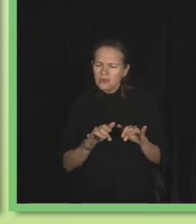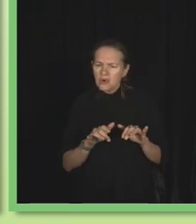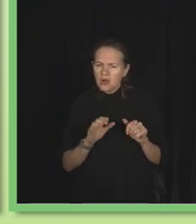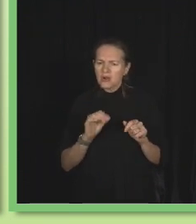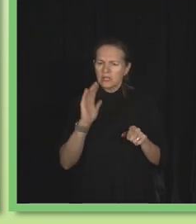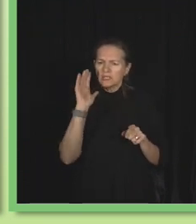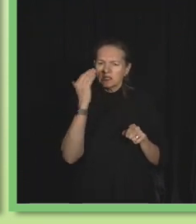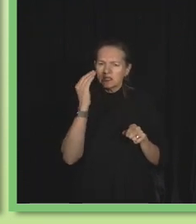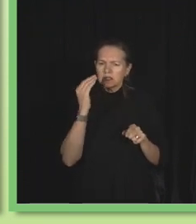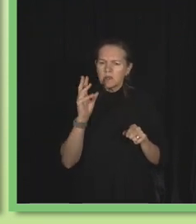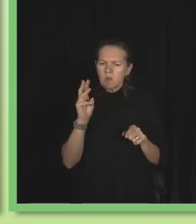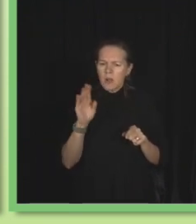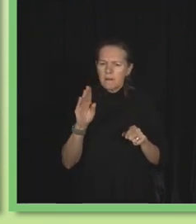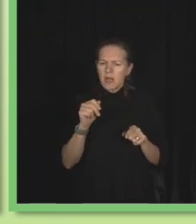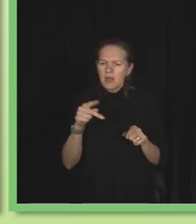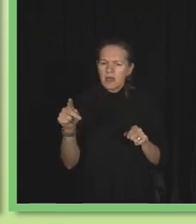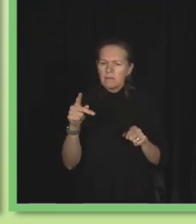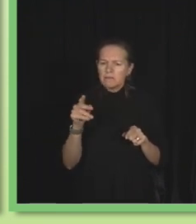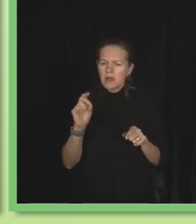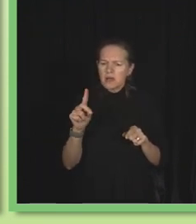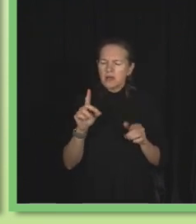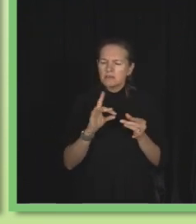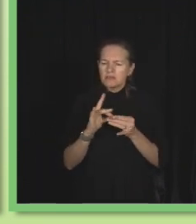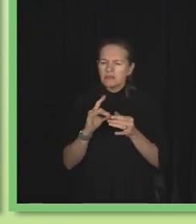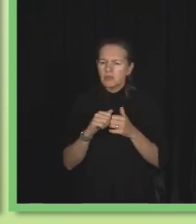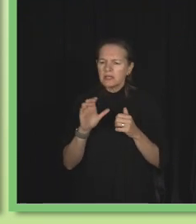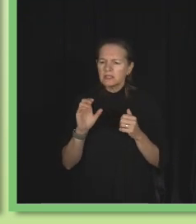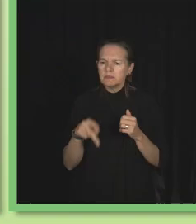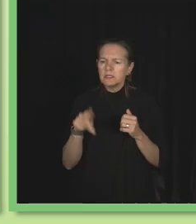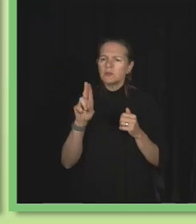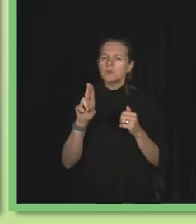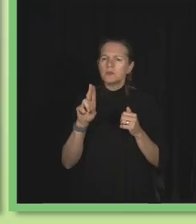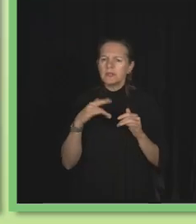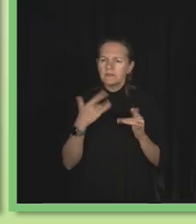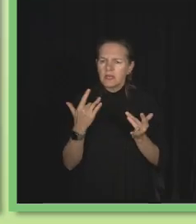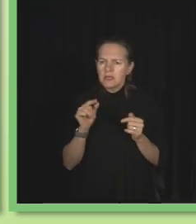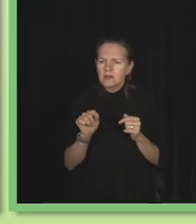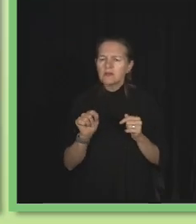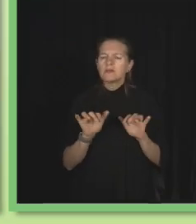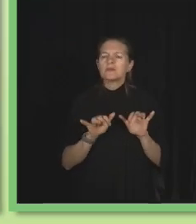Seems the web app pod is pegged to its CPU limit.